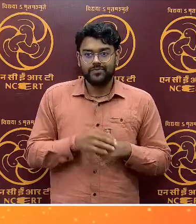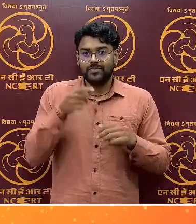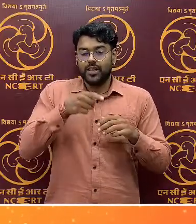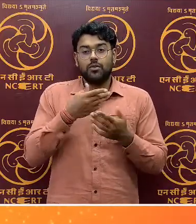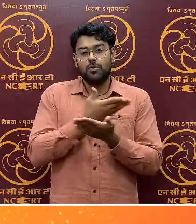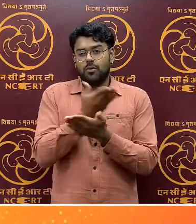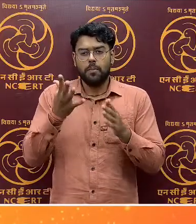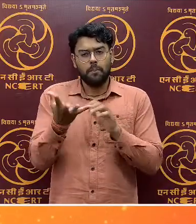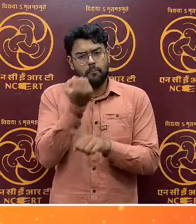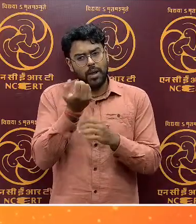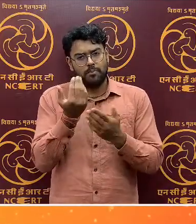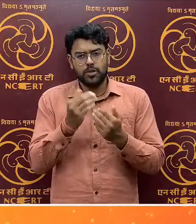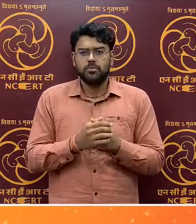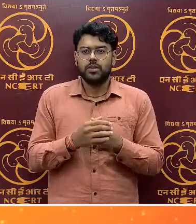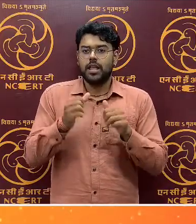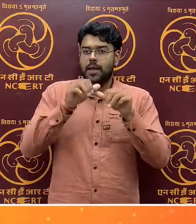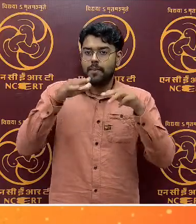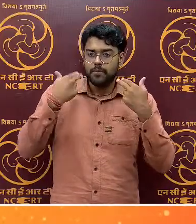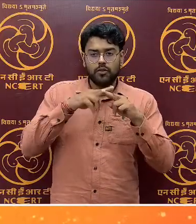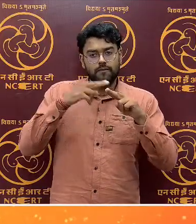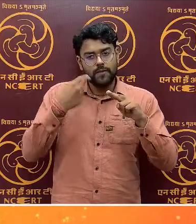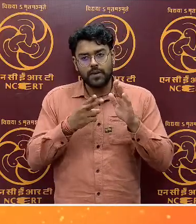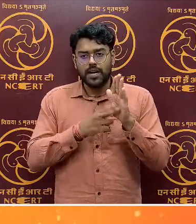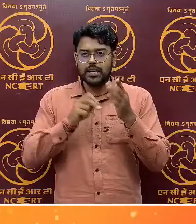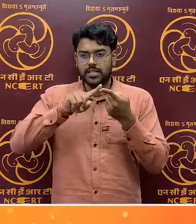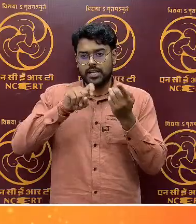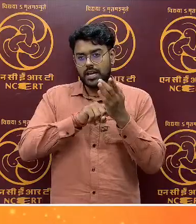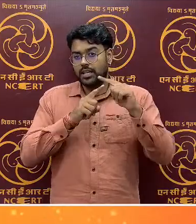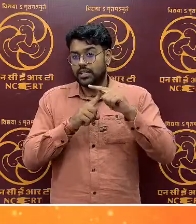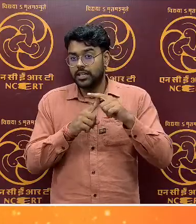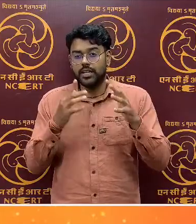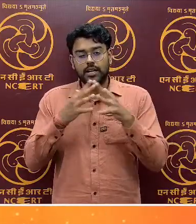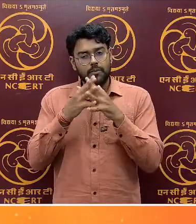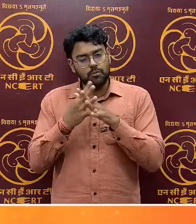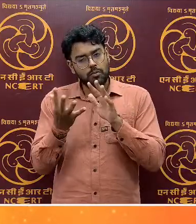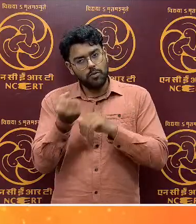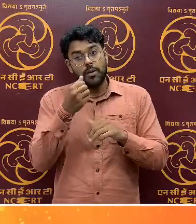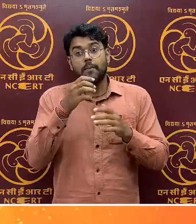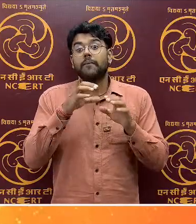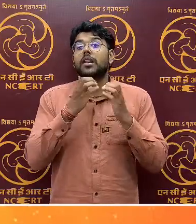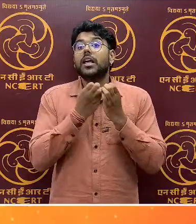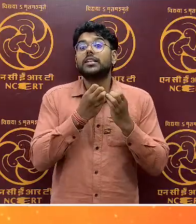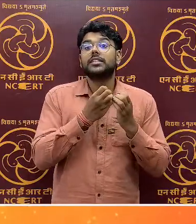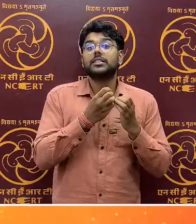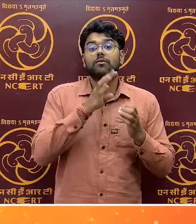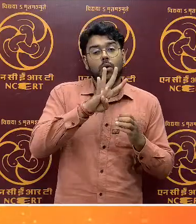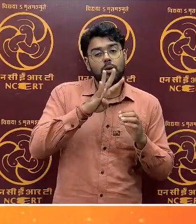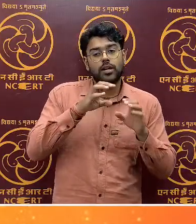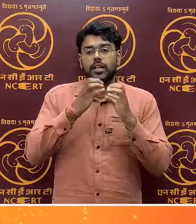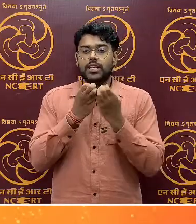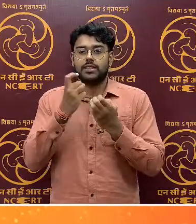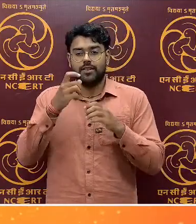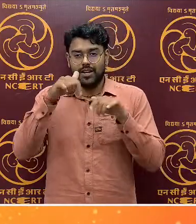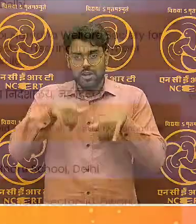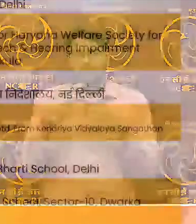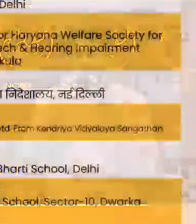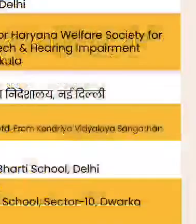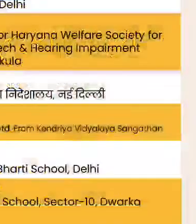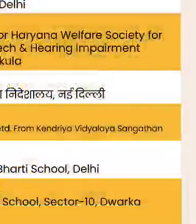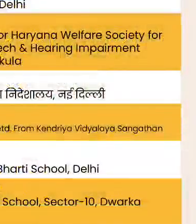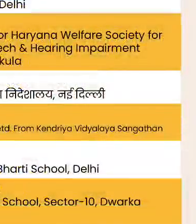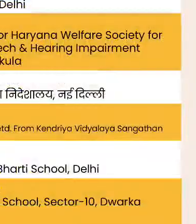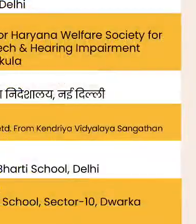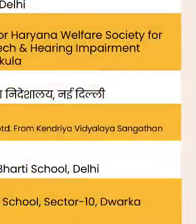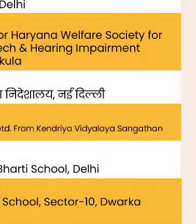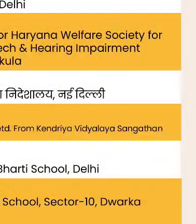available on Amazon, Flipkart and NCERT website. I'm talking about grade 4 and 7. And let's take a look now at the schedule, what's all